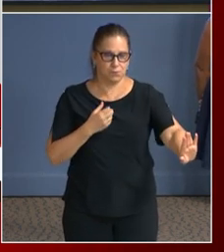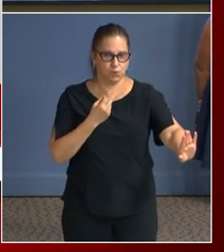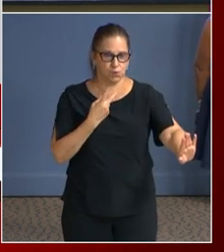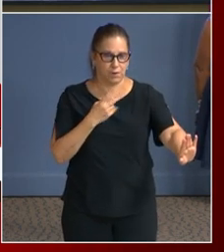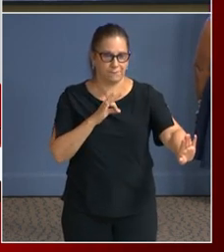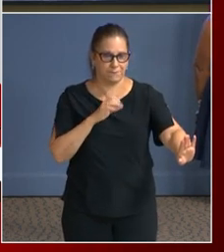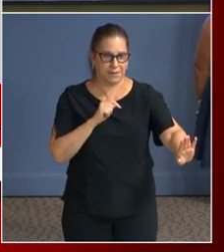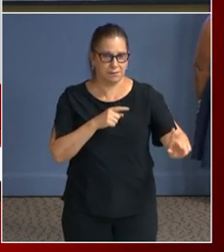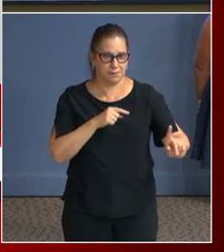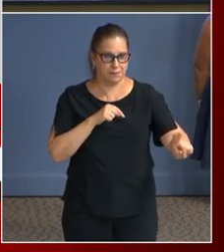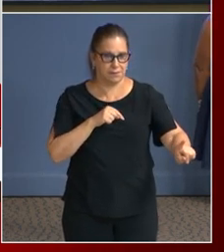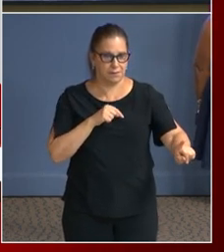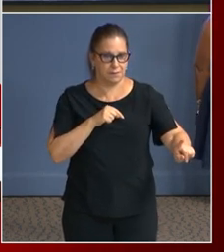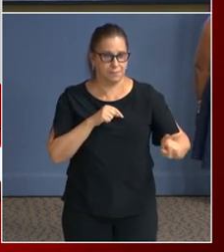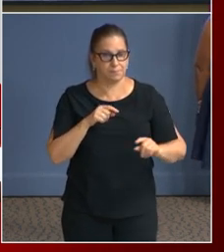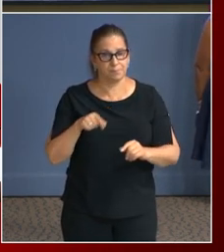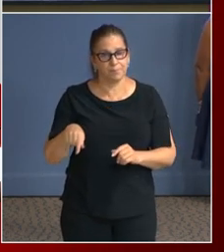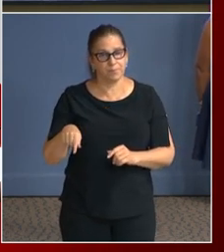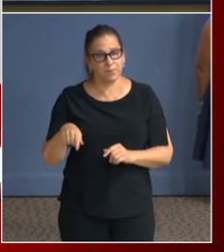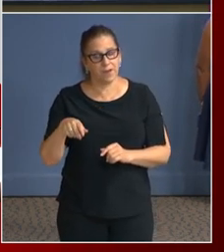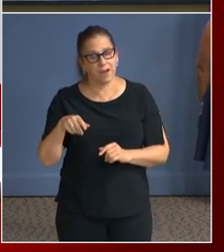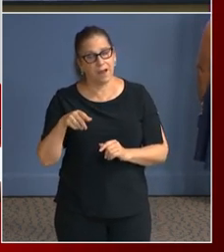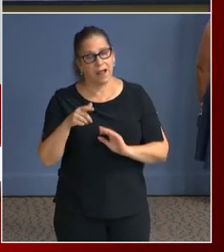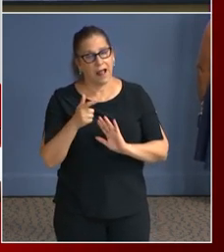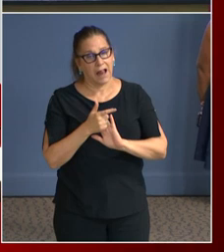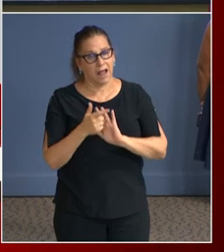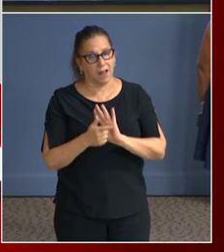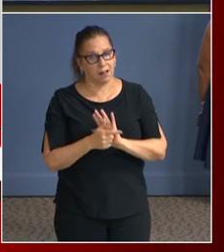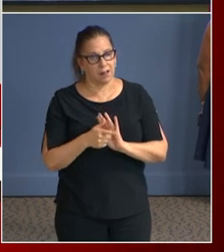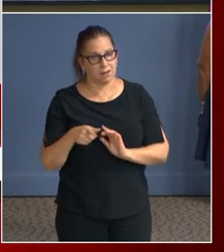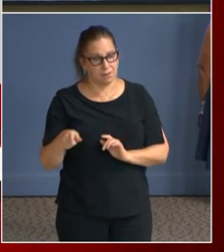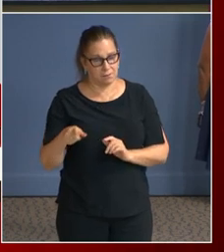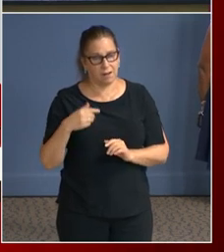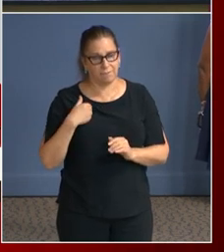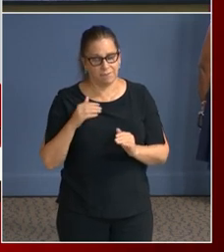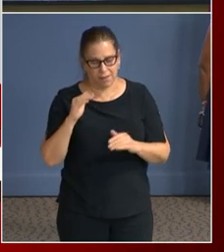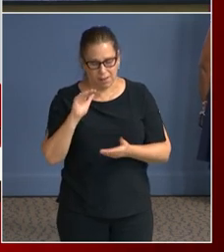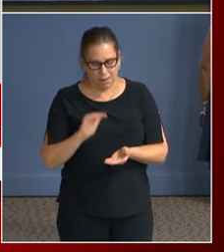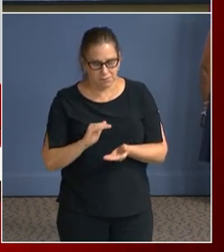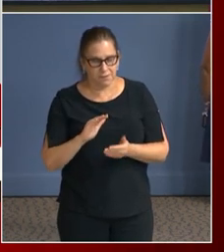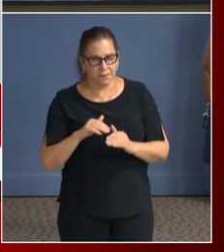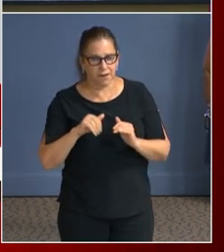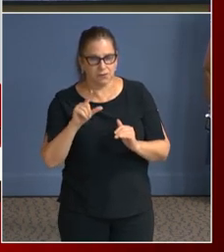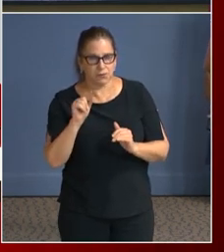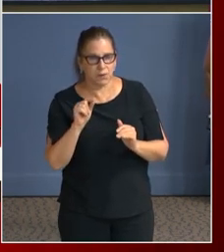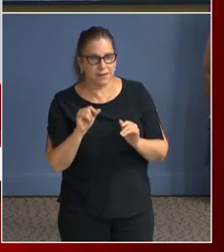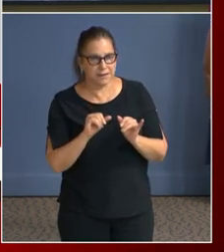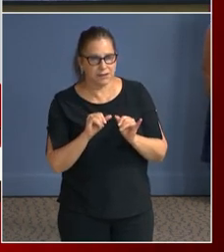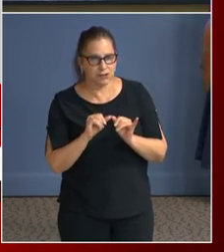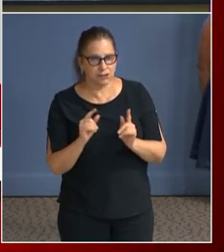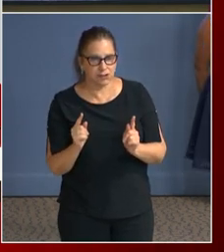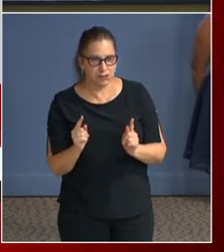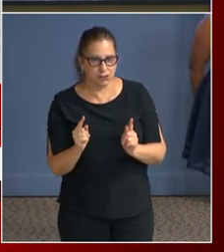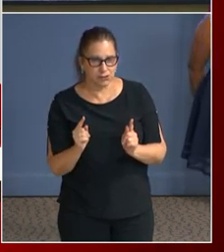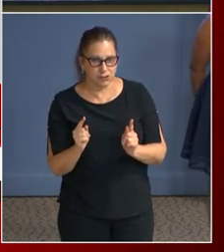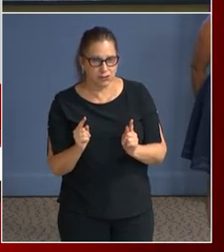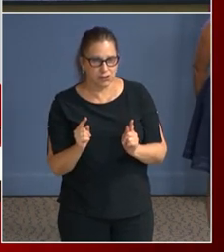less than 20 inches in length, torches, box fire, fountains,